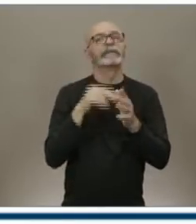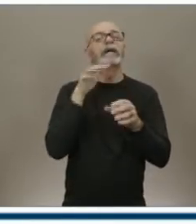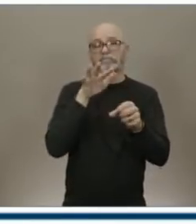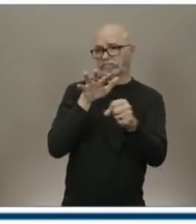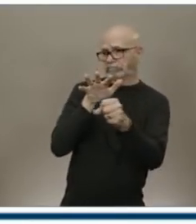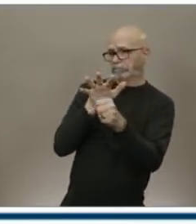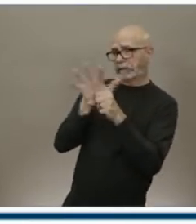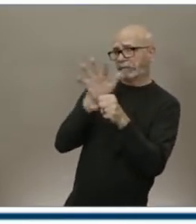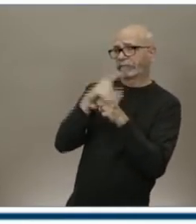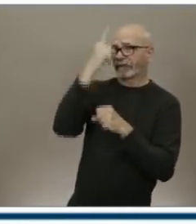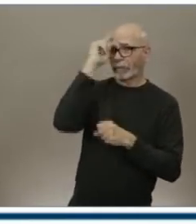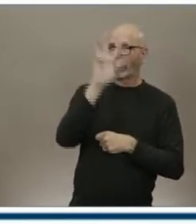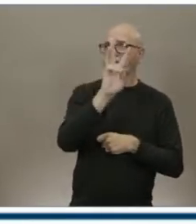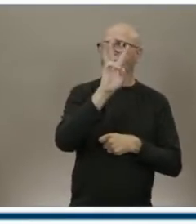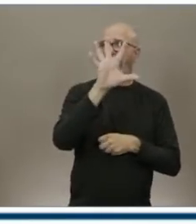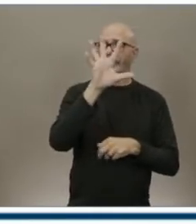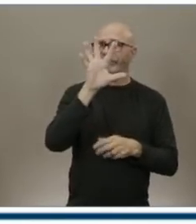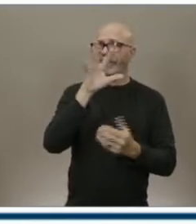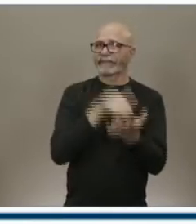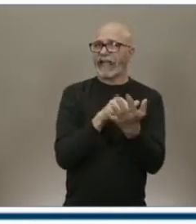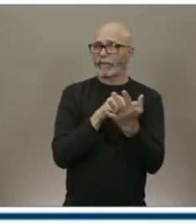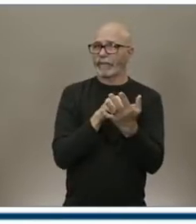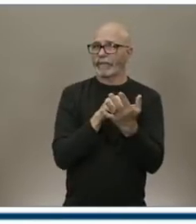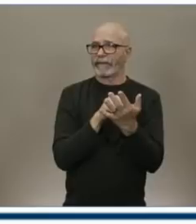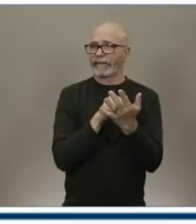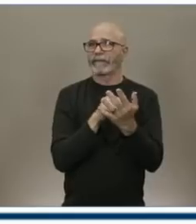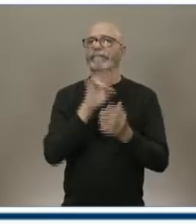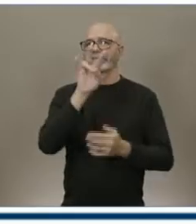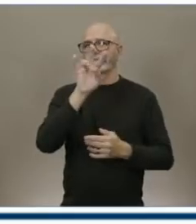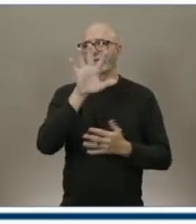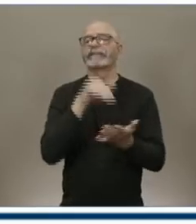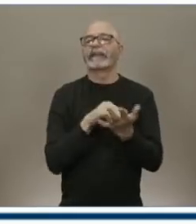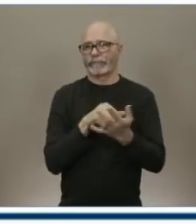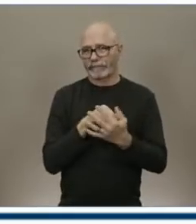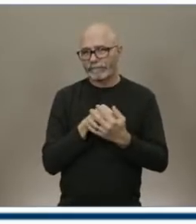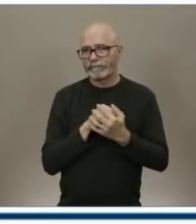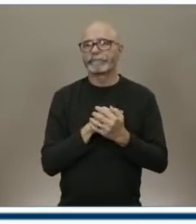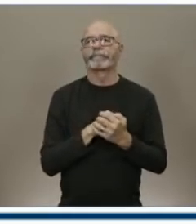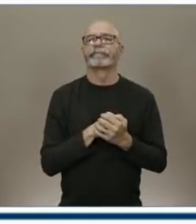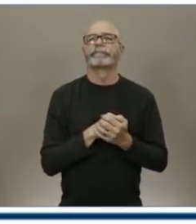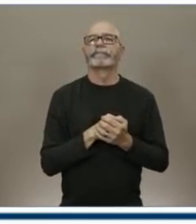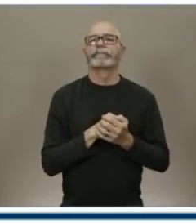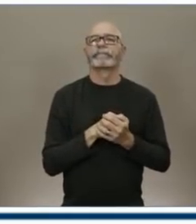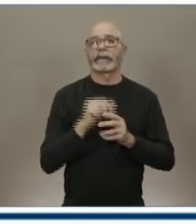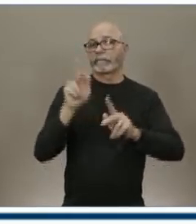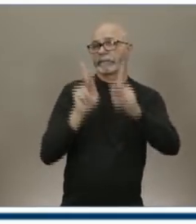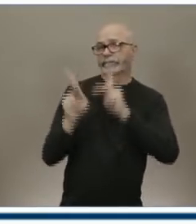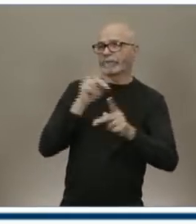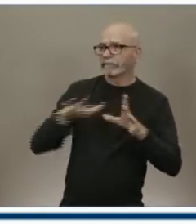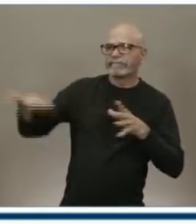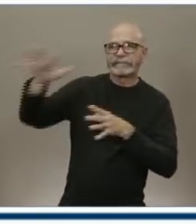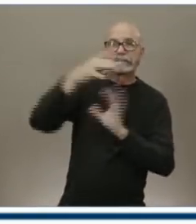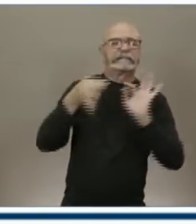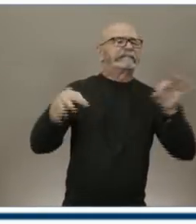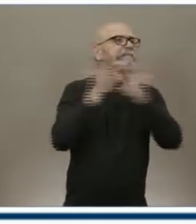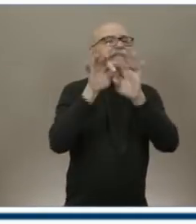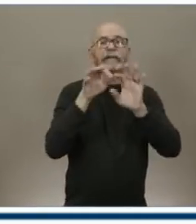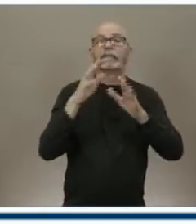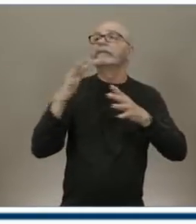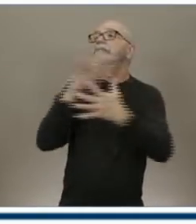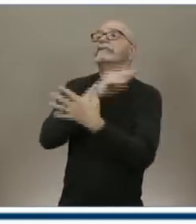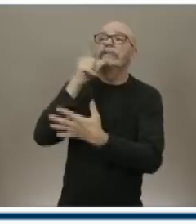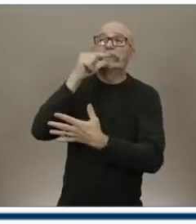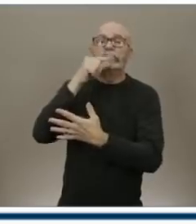we're following the national guidance around priority groups. And during this initial phase of the immunization program, we will